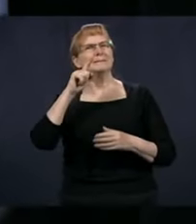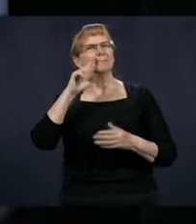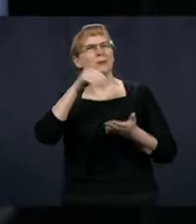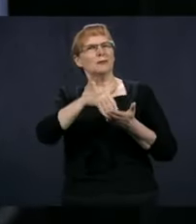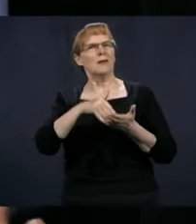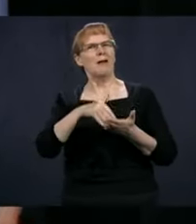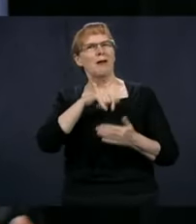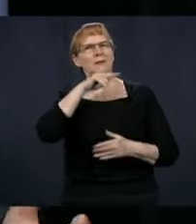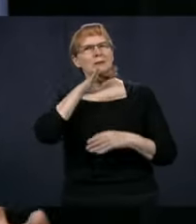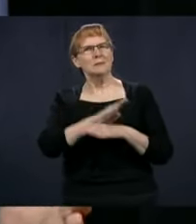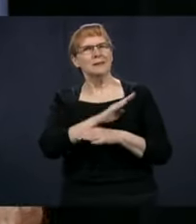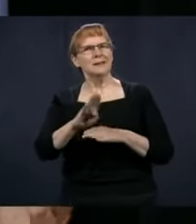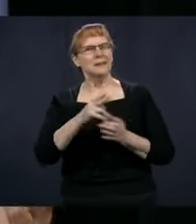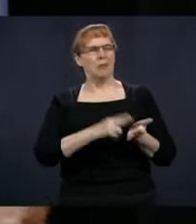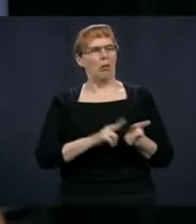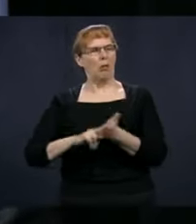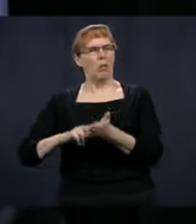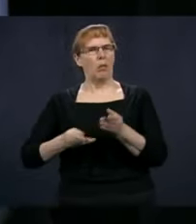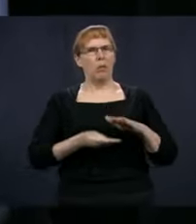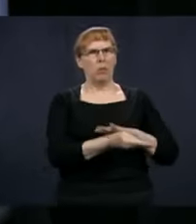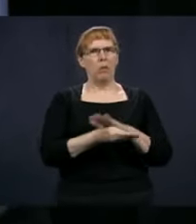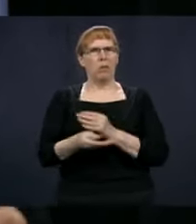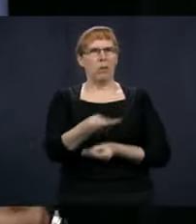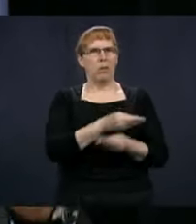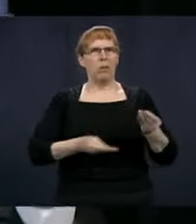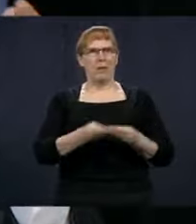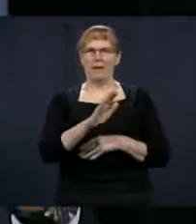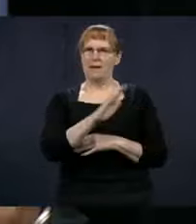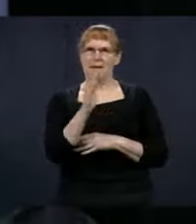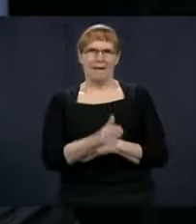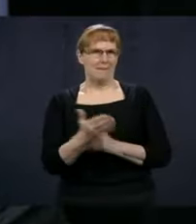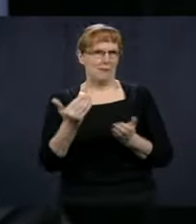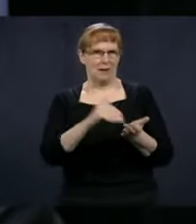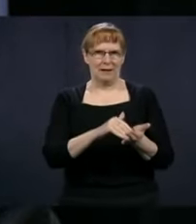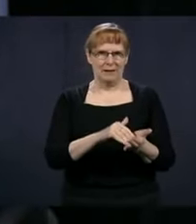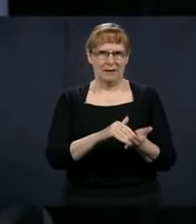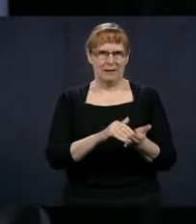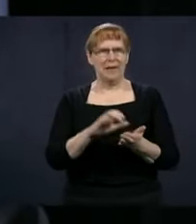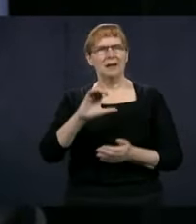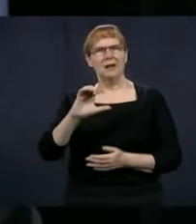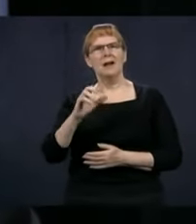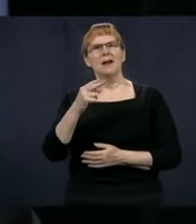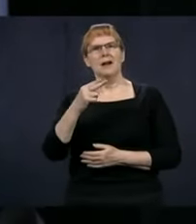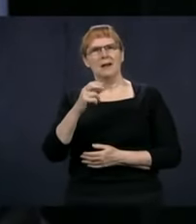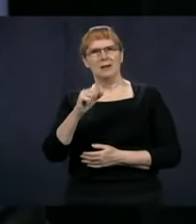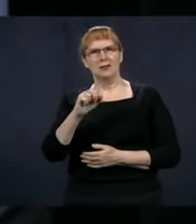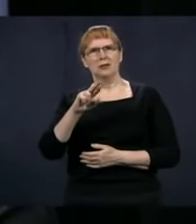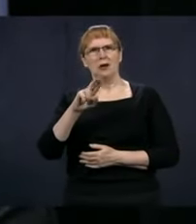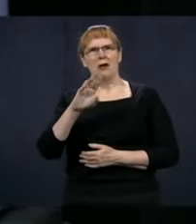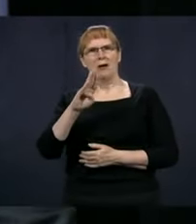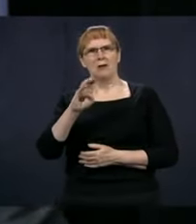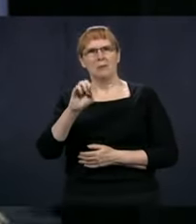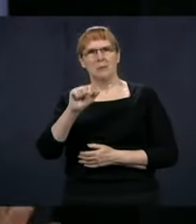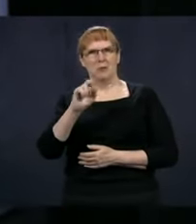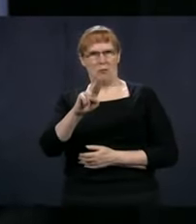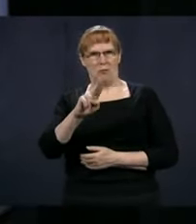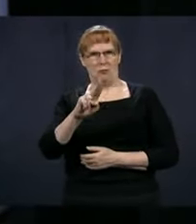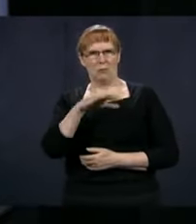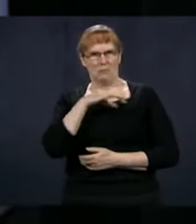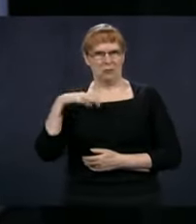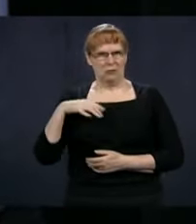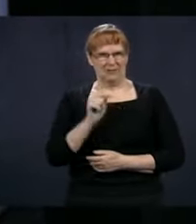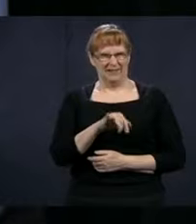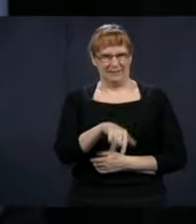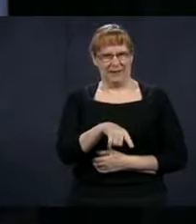maybe put additional words in the Bill 61 that will be requested by the opposition parties in order to